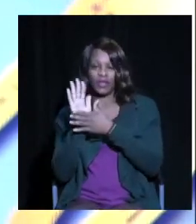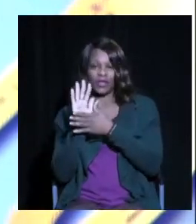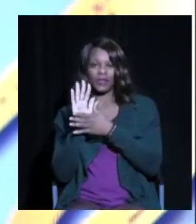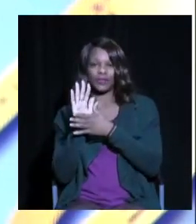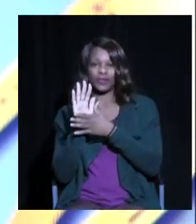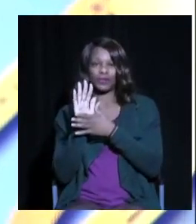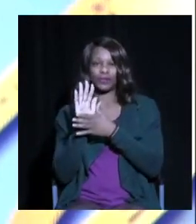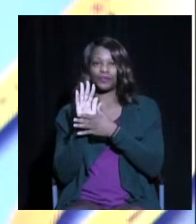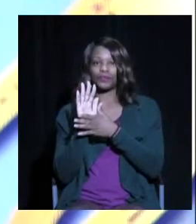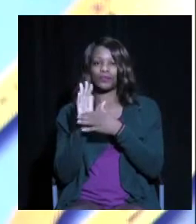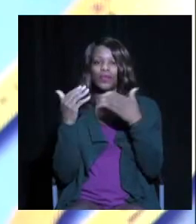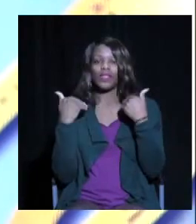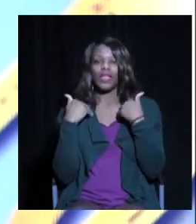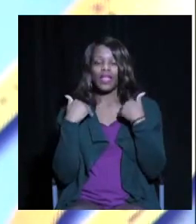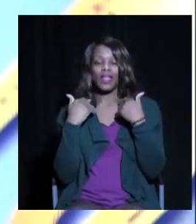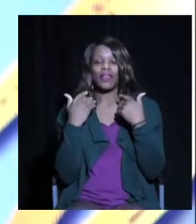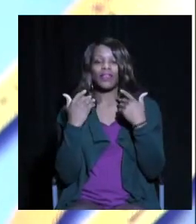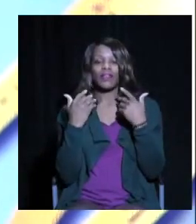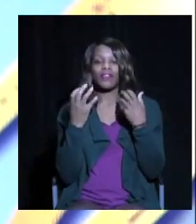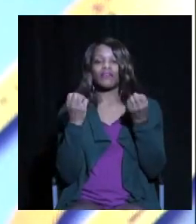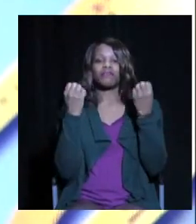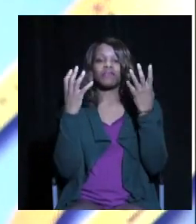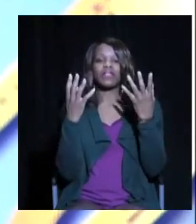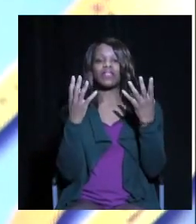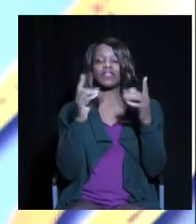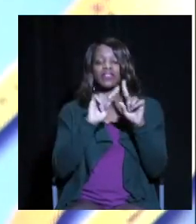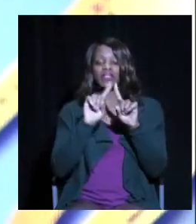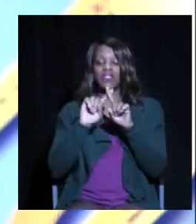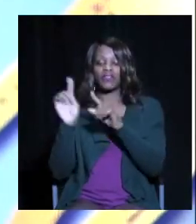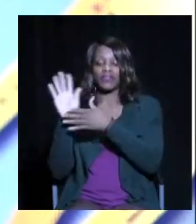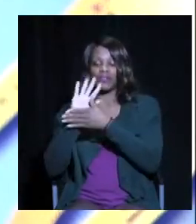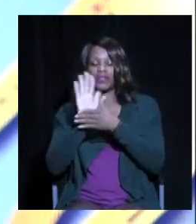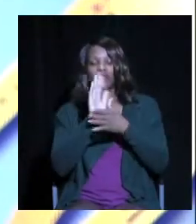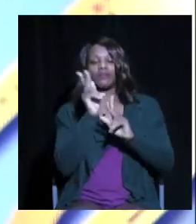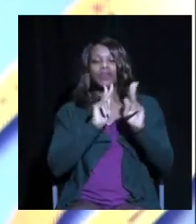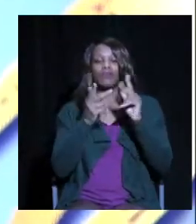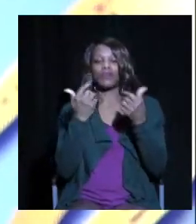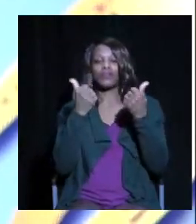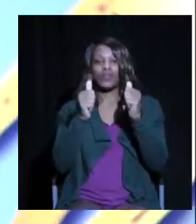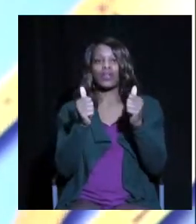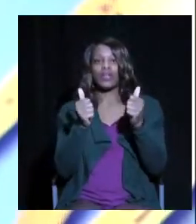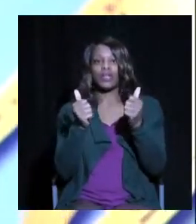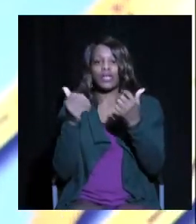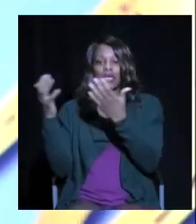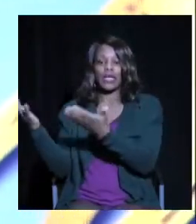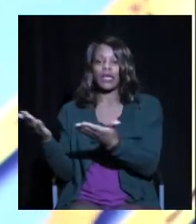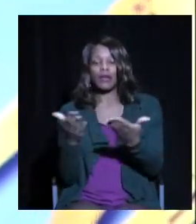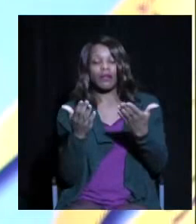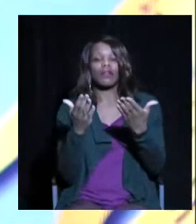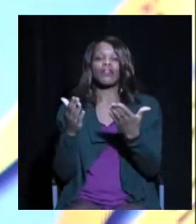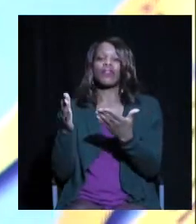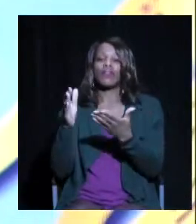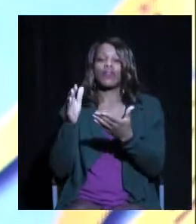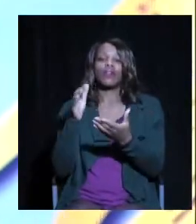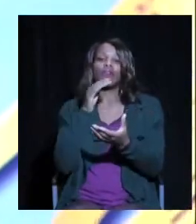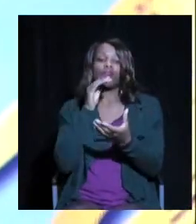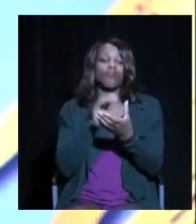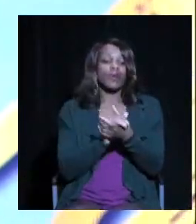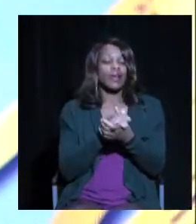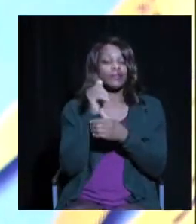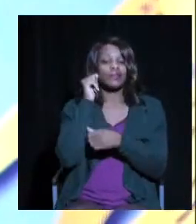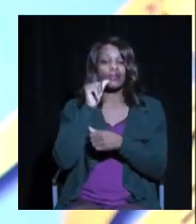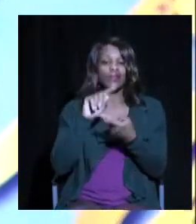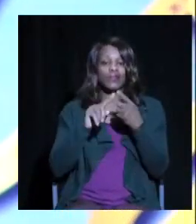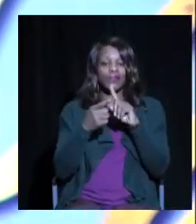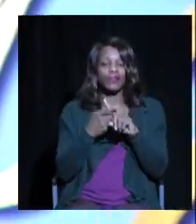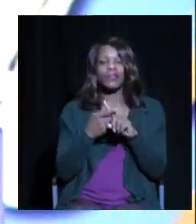they'll put together like some montage of people trying to like carry their wives or their girlfriends at a wedding, and you can